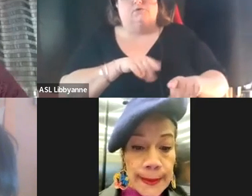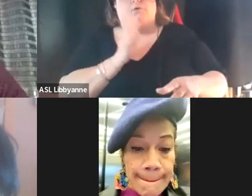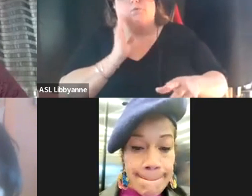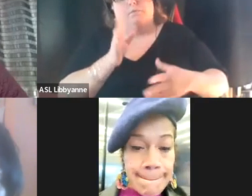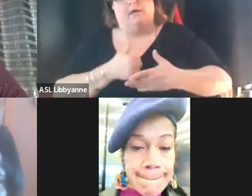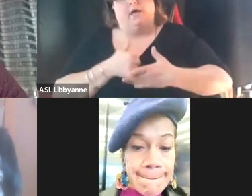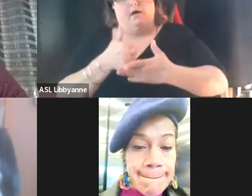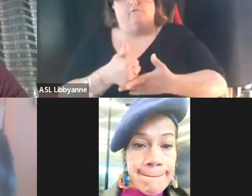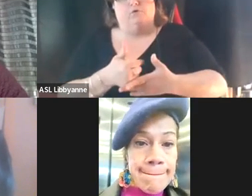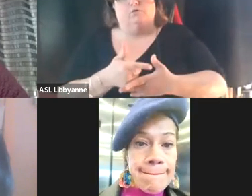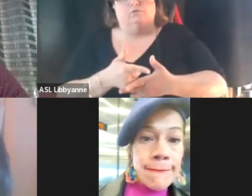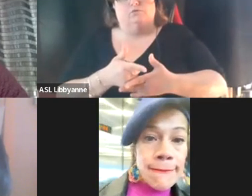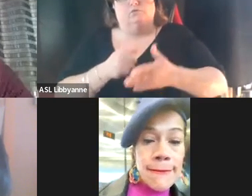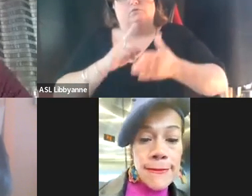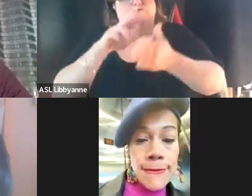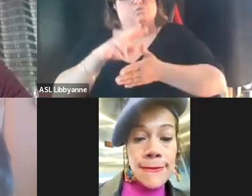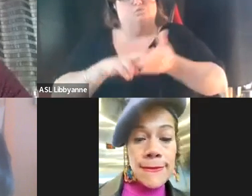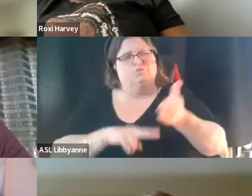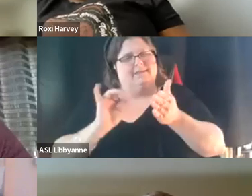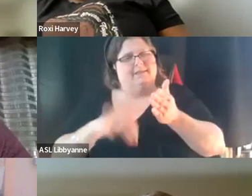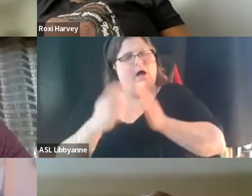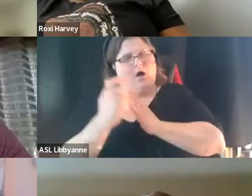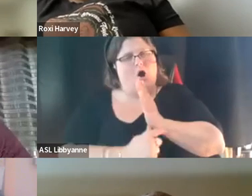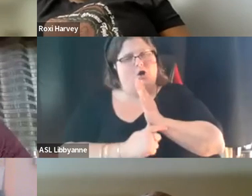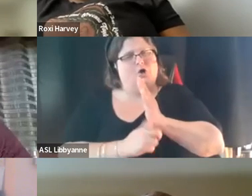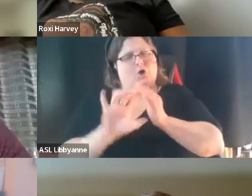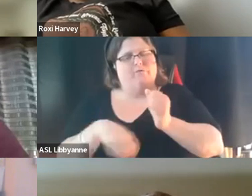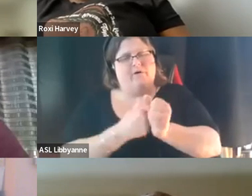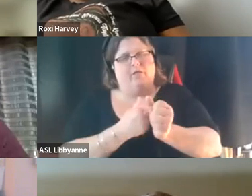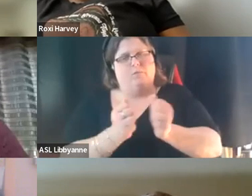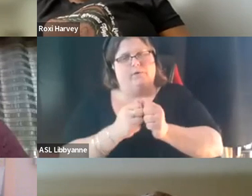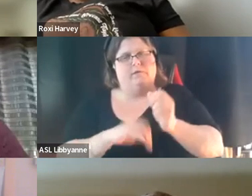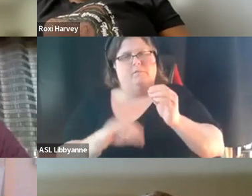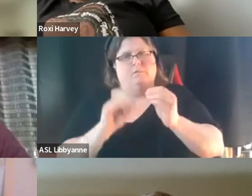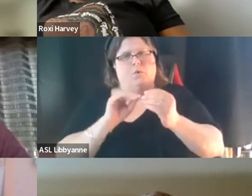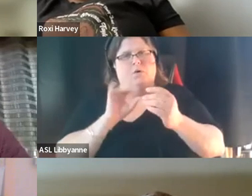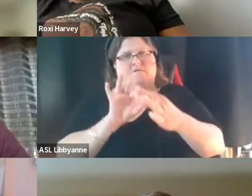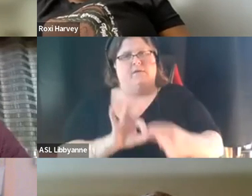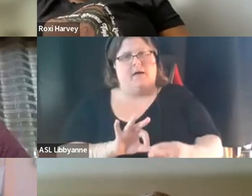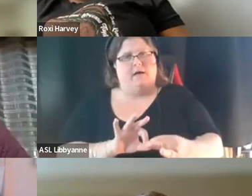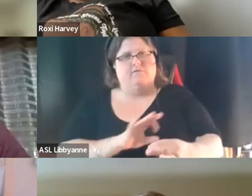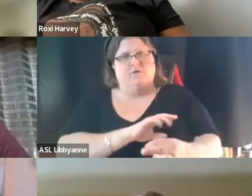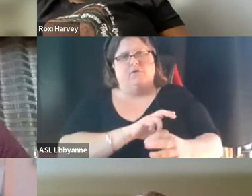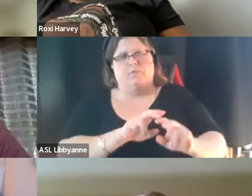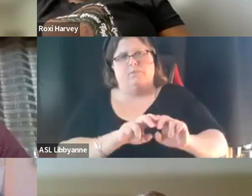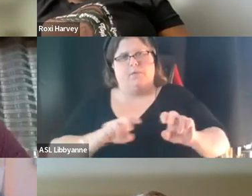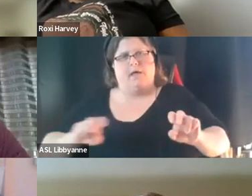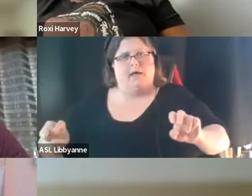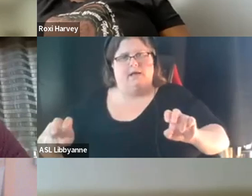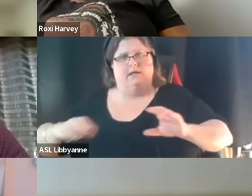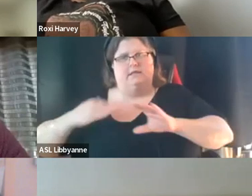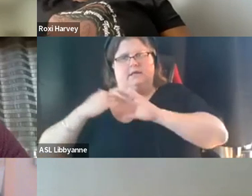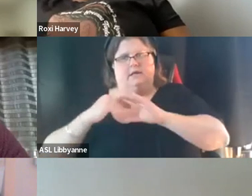to reference that article and follow up with more feedback for the panel at the email address that was